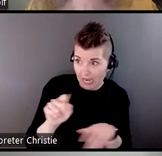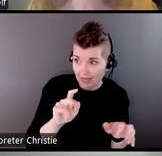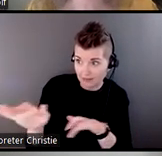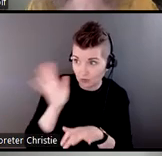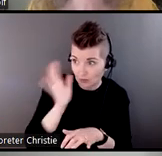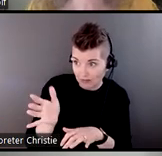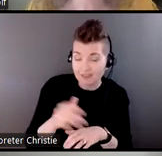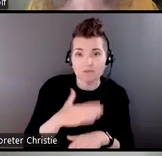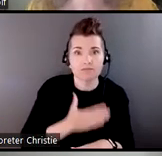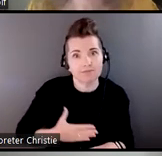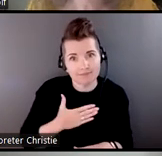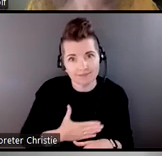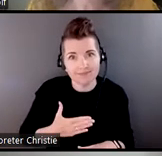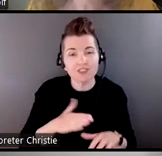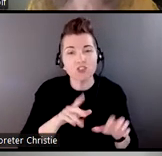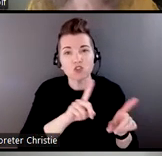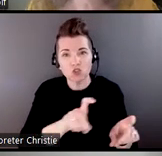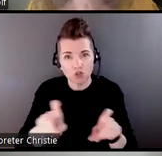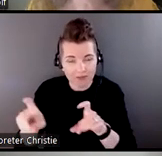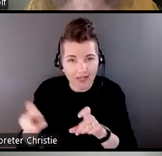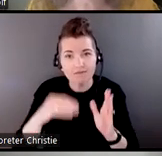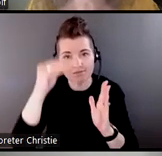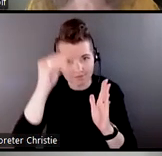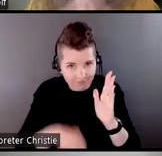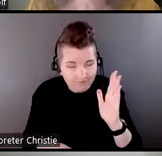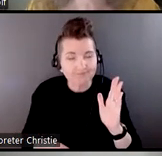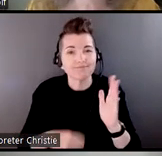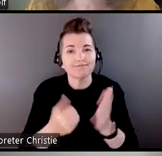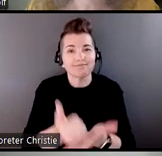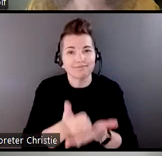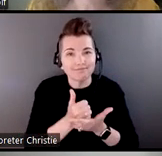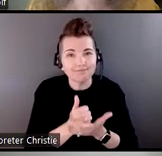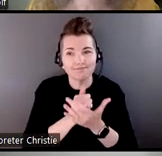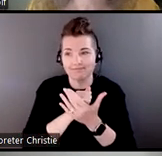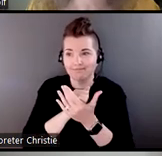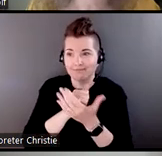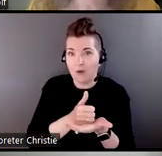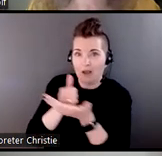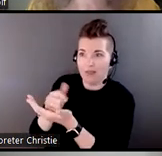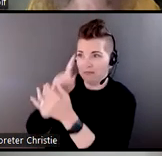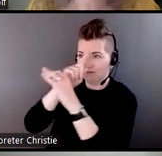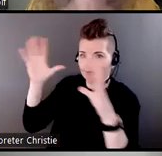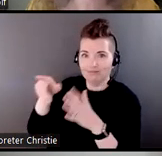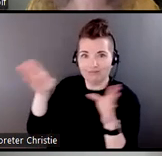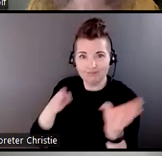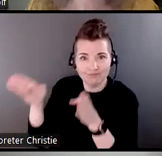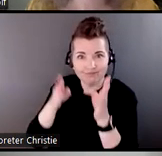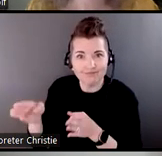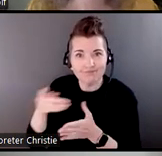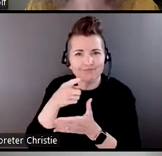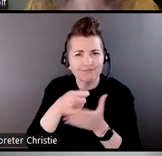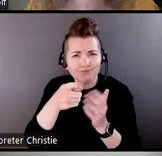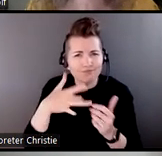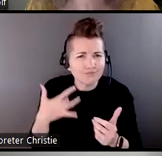the survey so that the organizers know what they can do differently and what you found valuable. So that's really